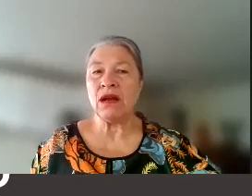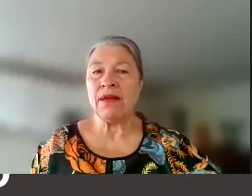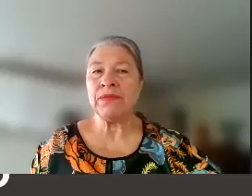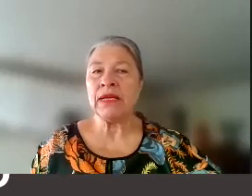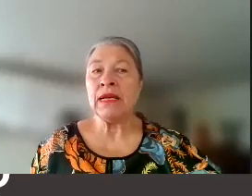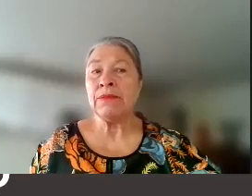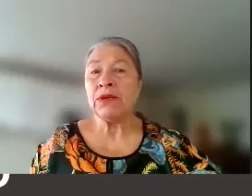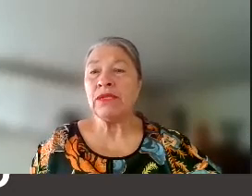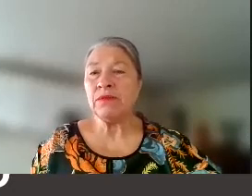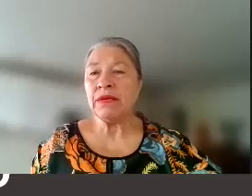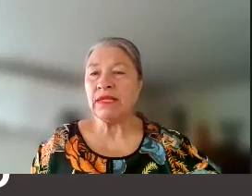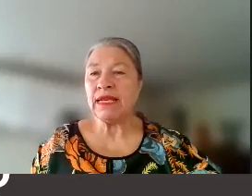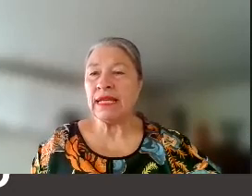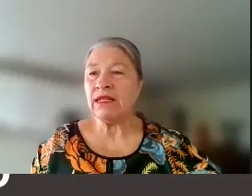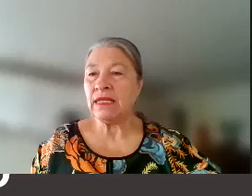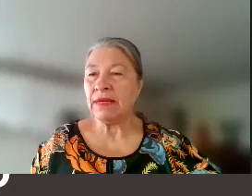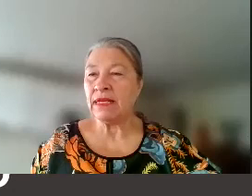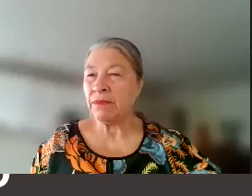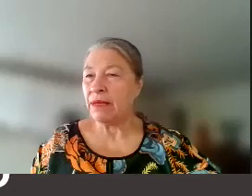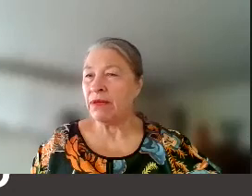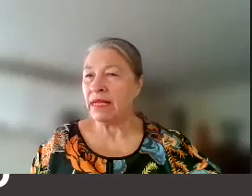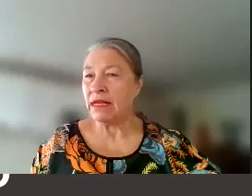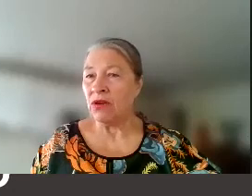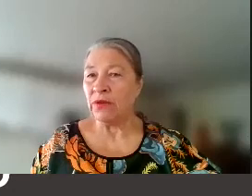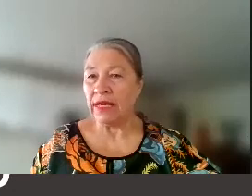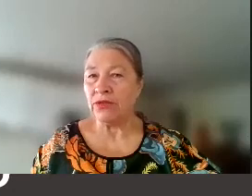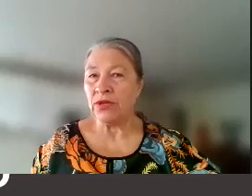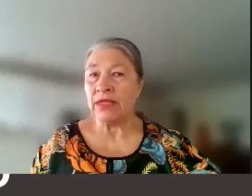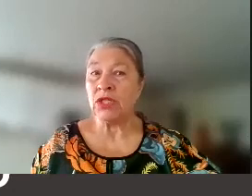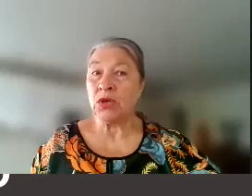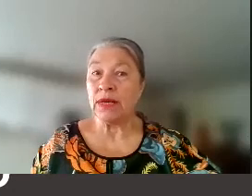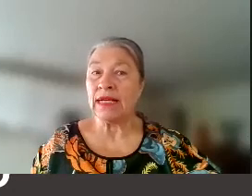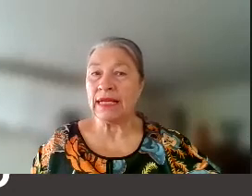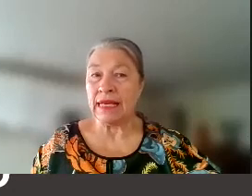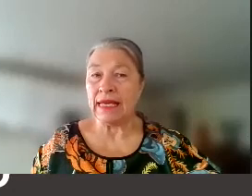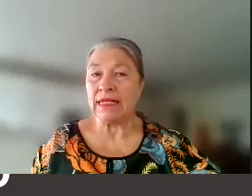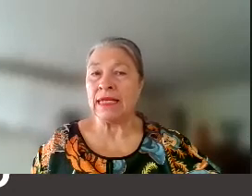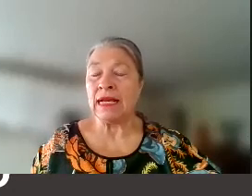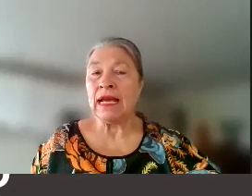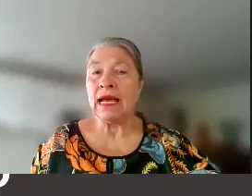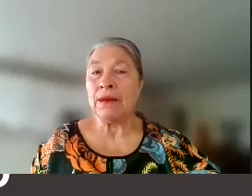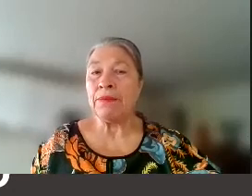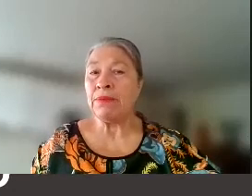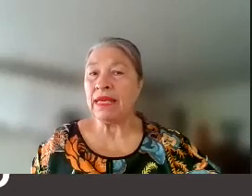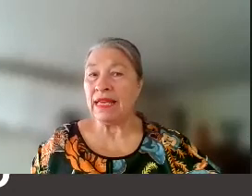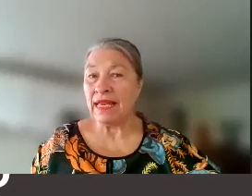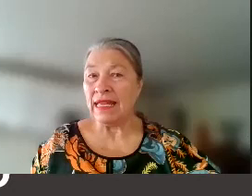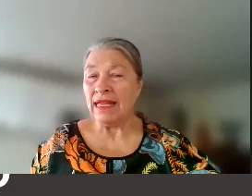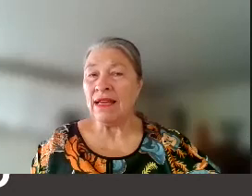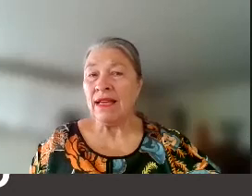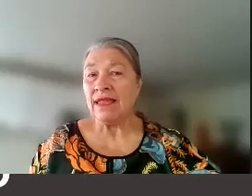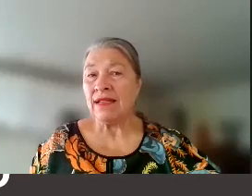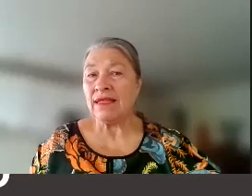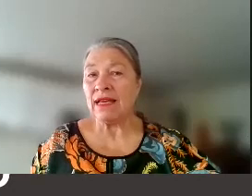at the time, but also because they needed to speak to people in a lot of countries to quickly get